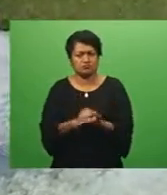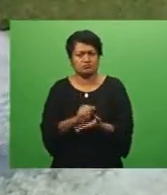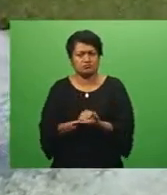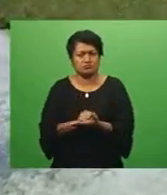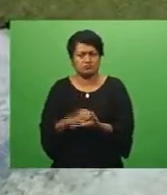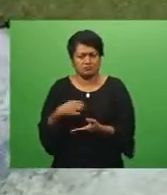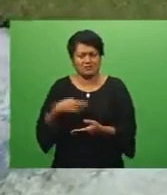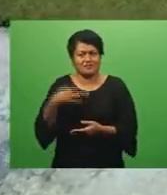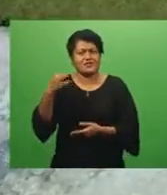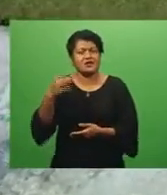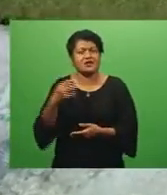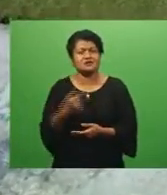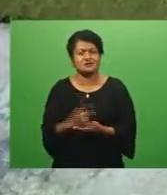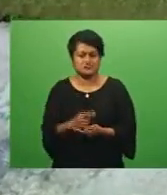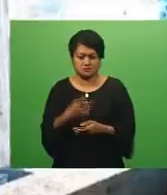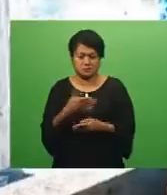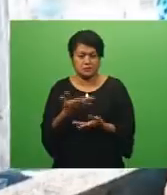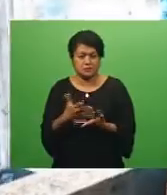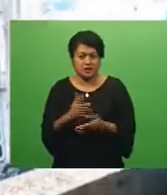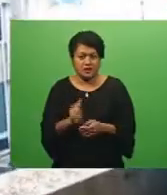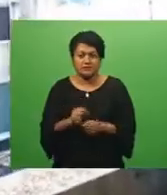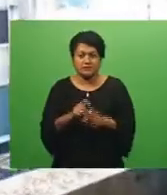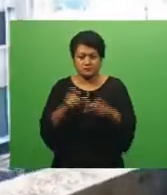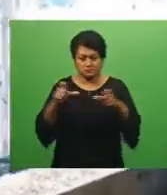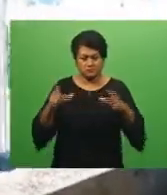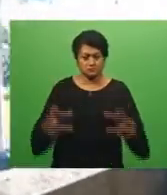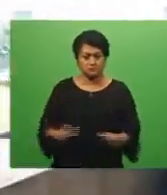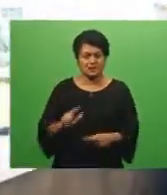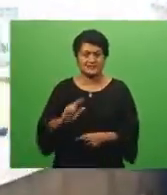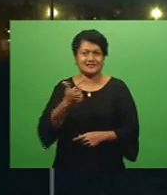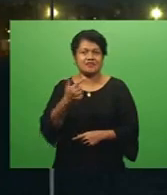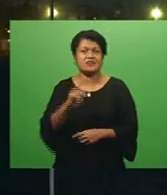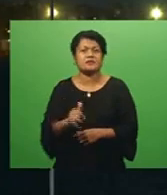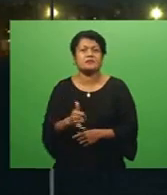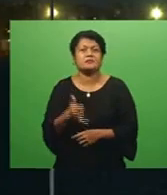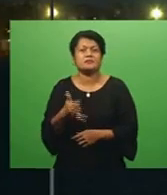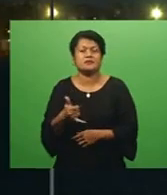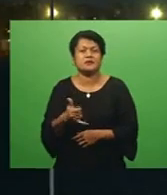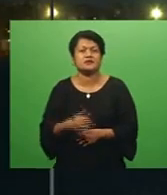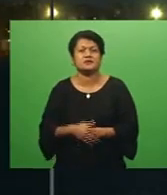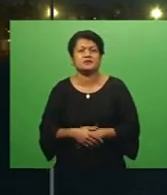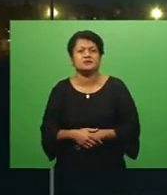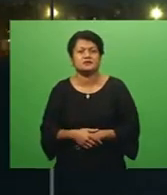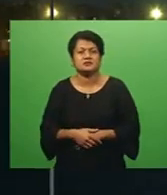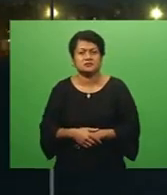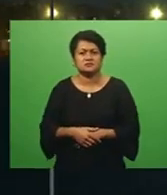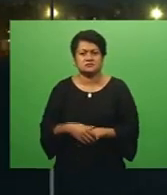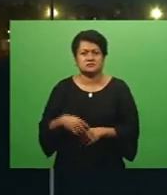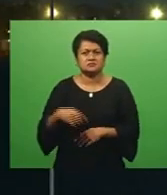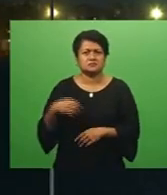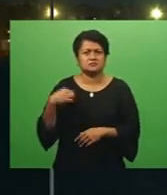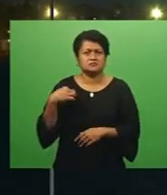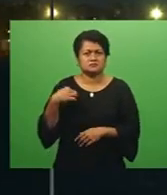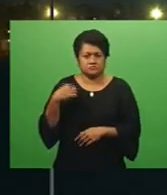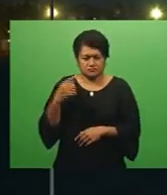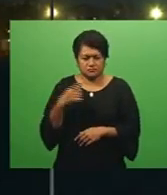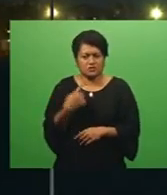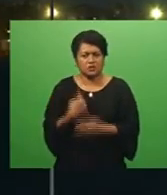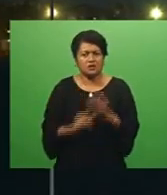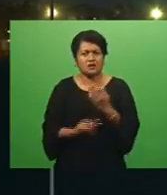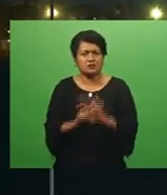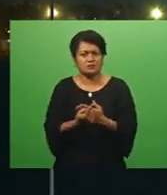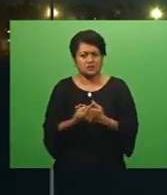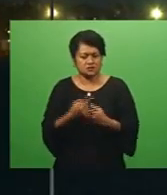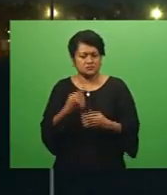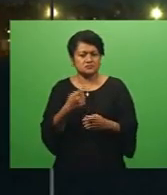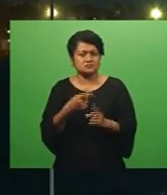will be called for sentencing hearing on the 7th of May. An application has been made to extradite a Canadian